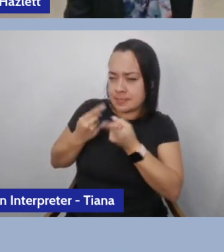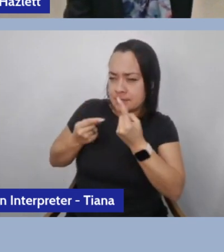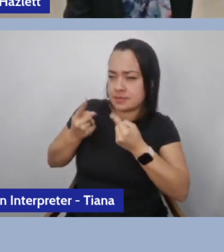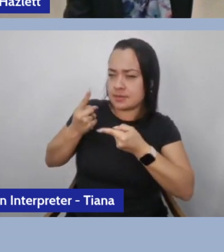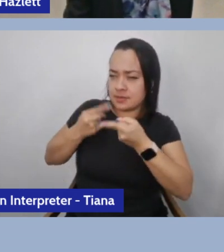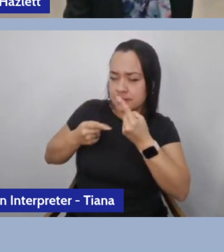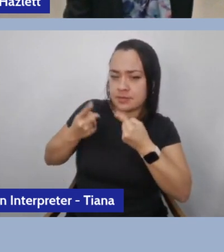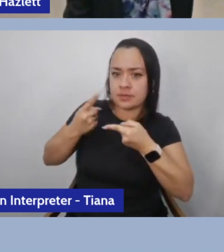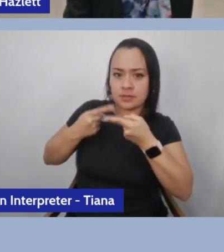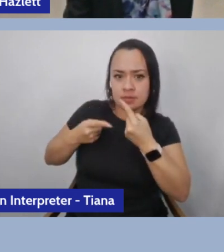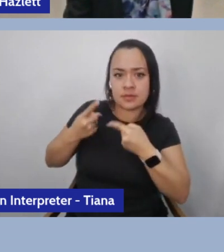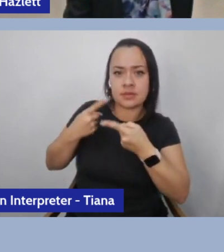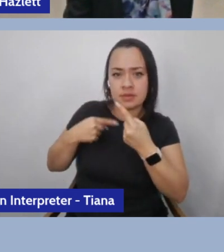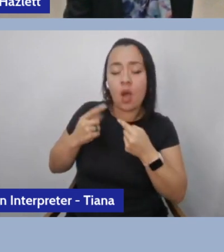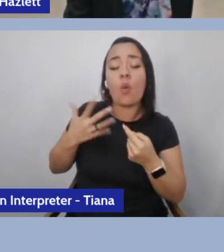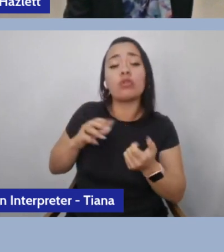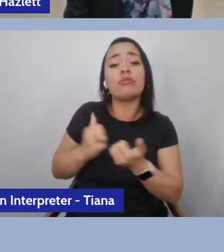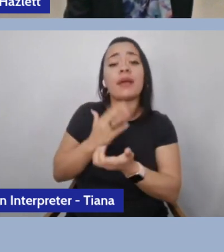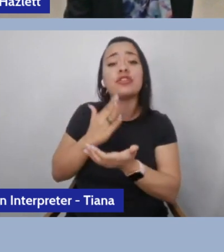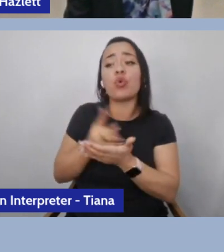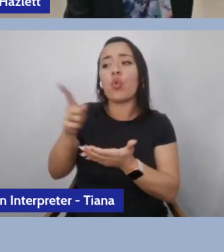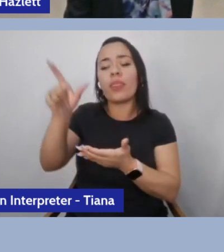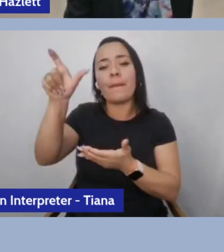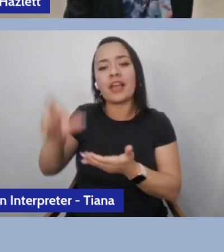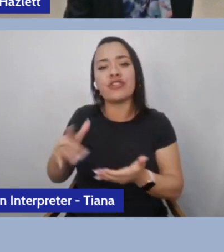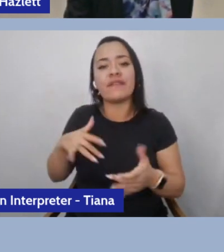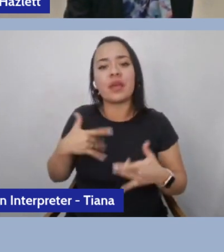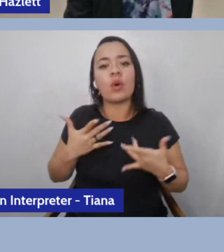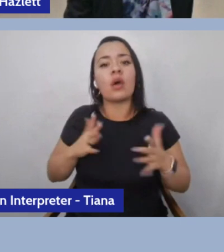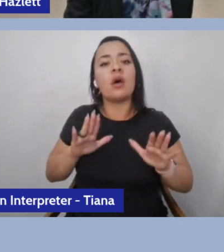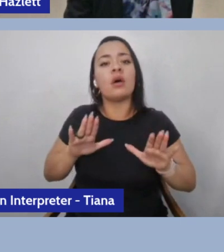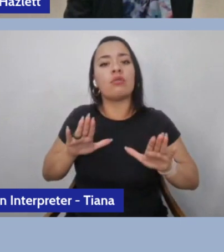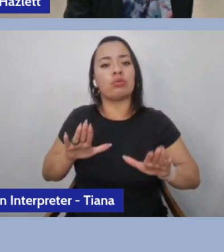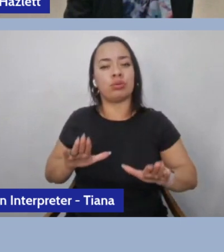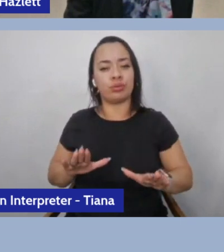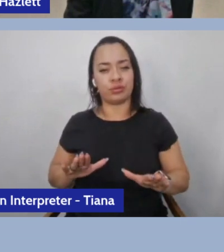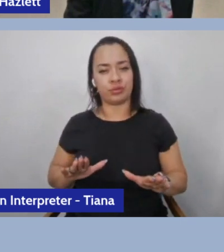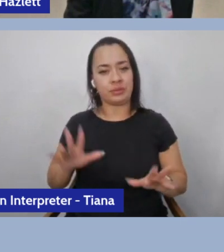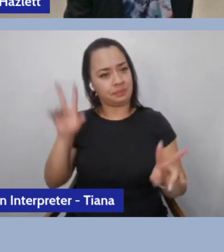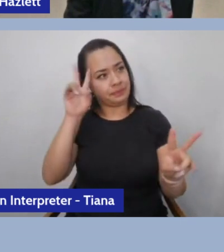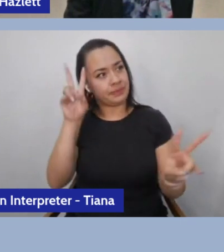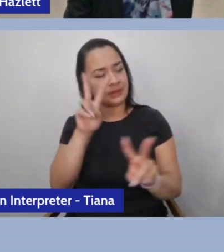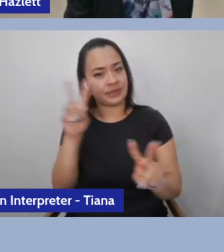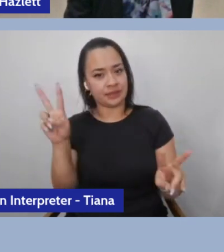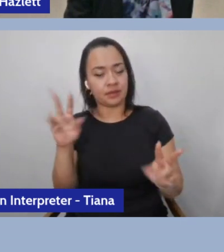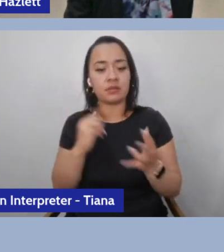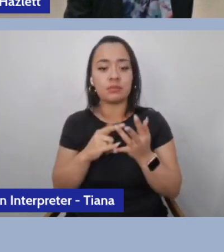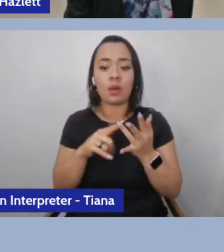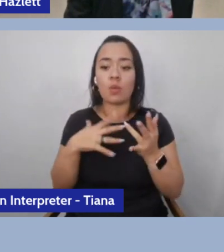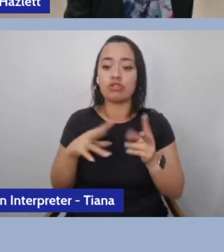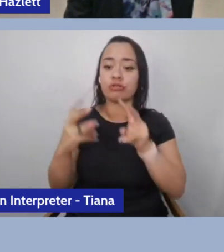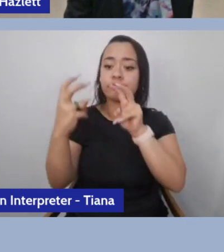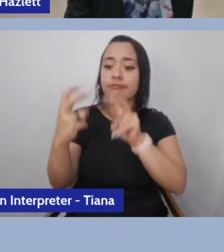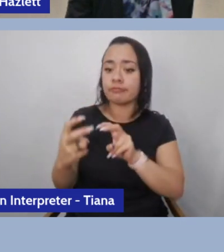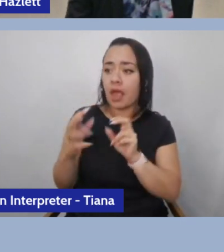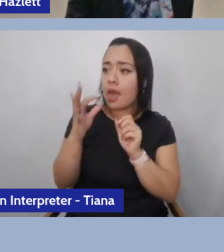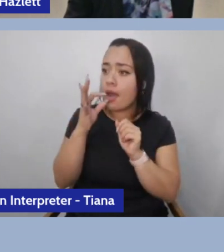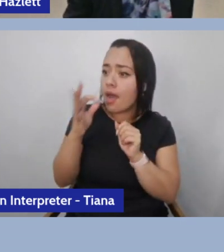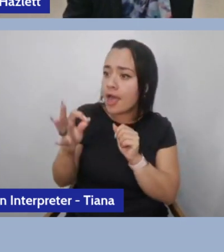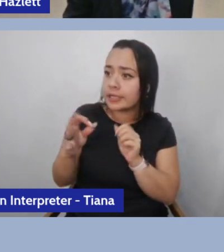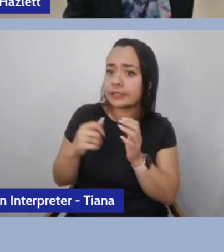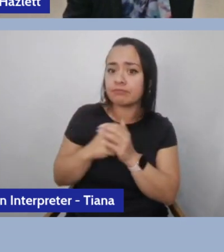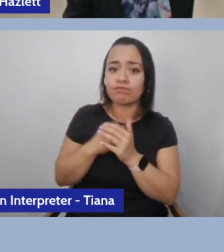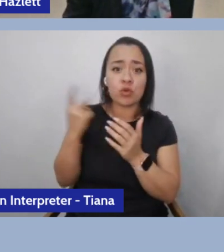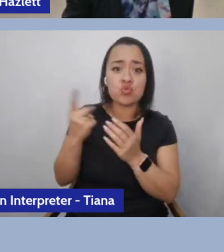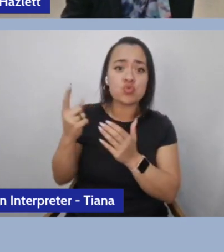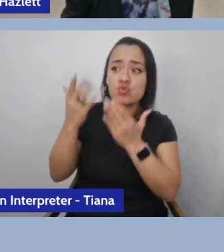patient at ease, such that we can ask them about who they are, what